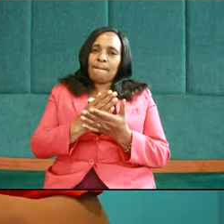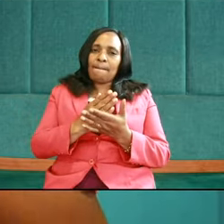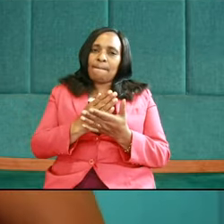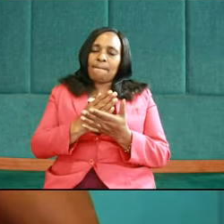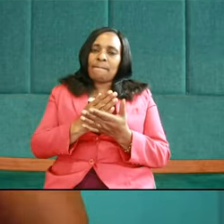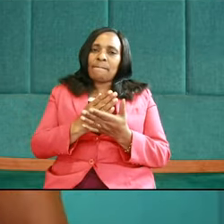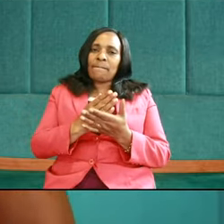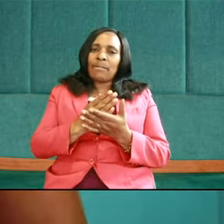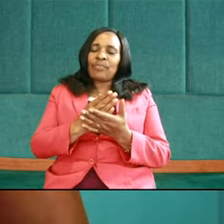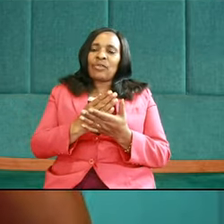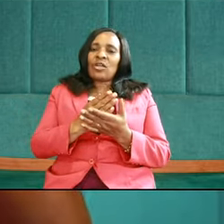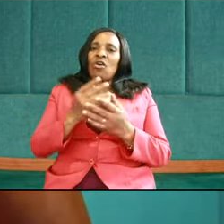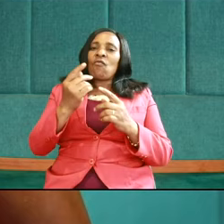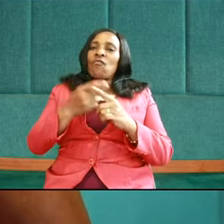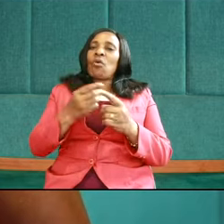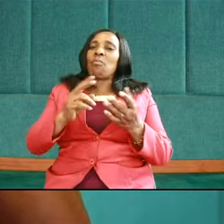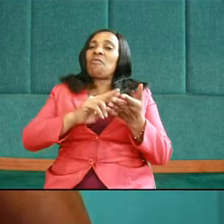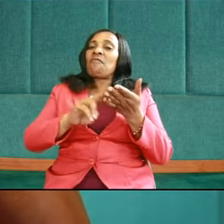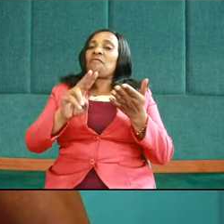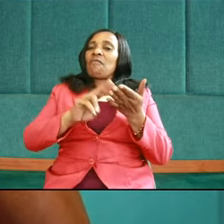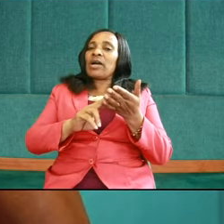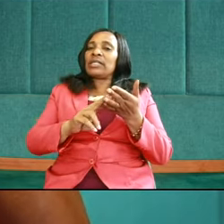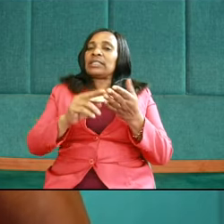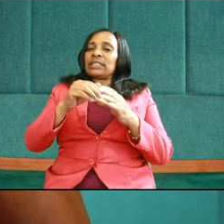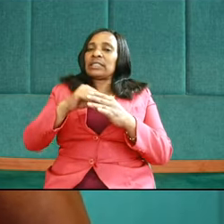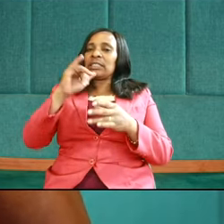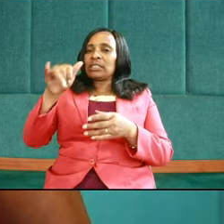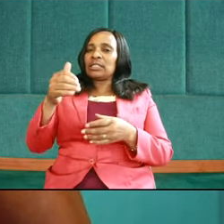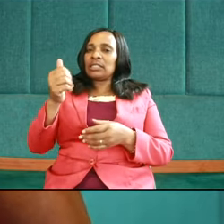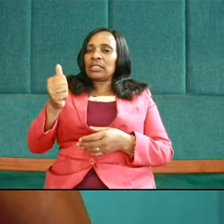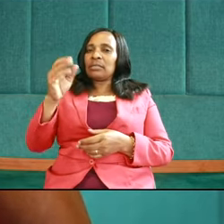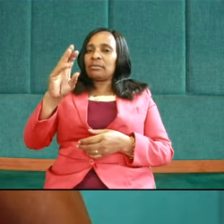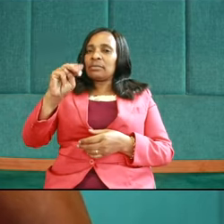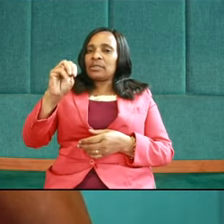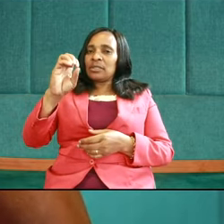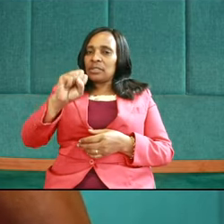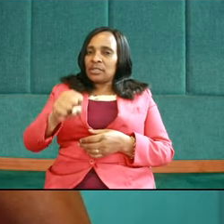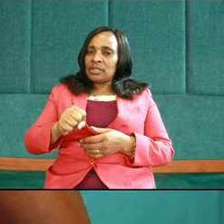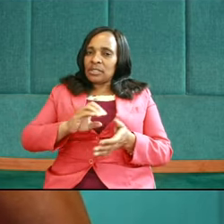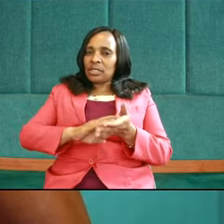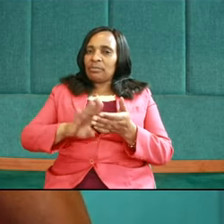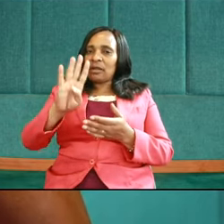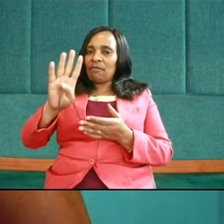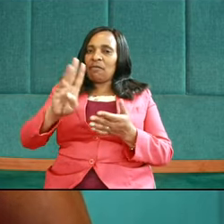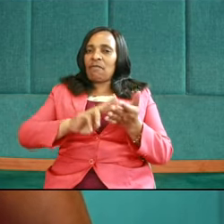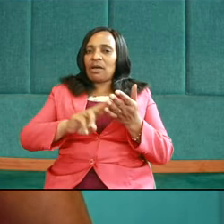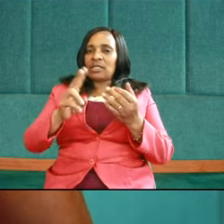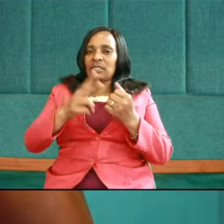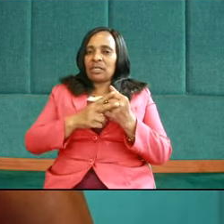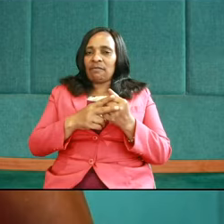and this is from a verse in James chapter 4, verse 7.